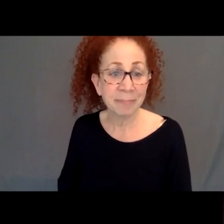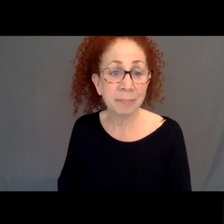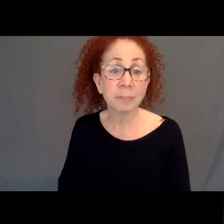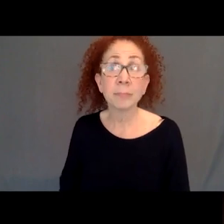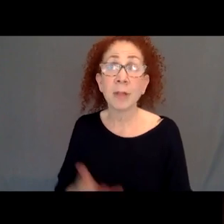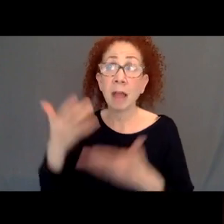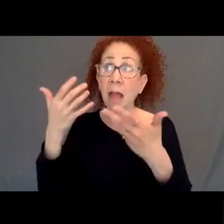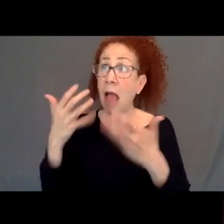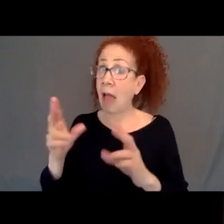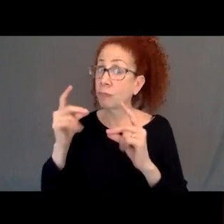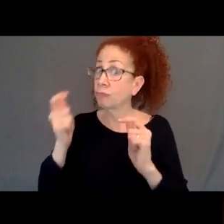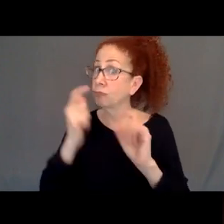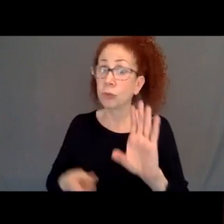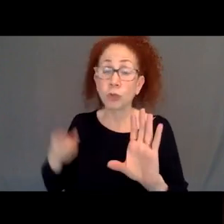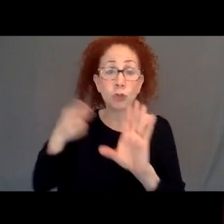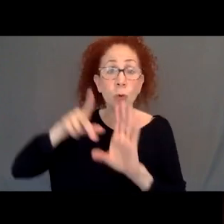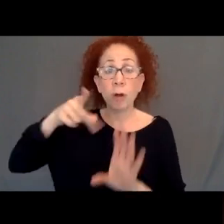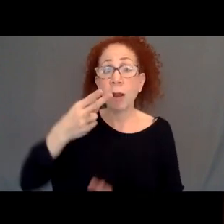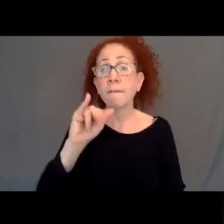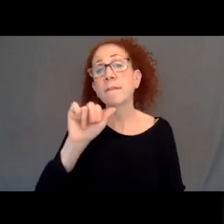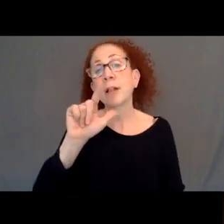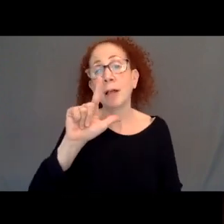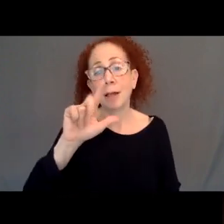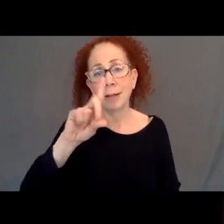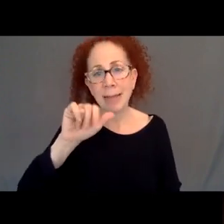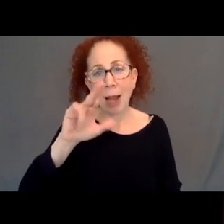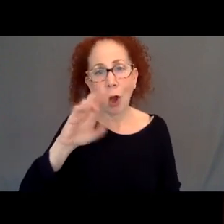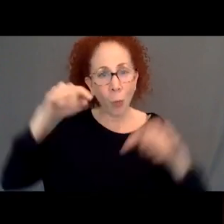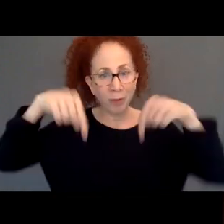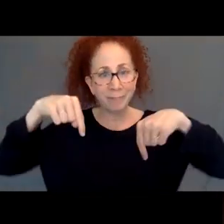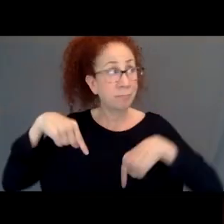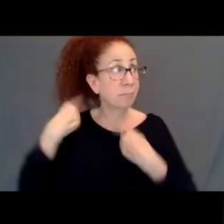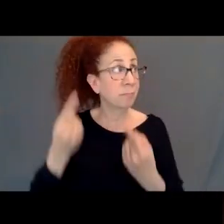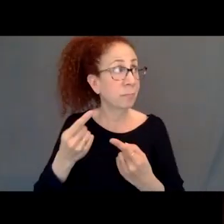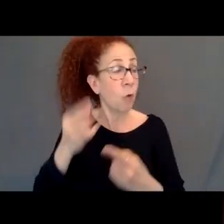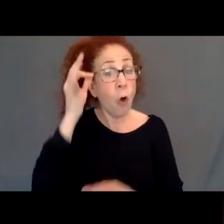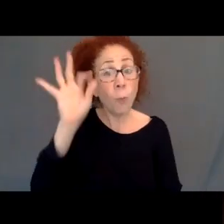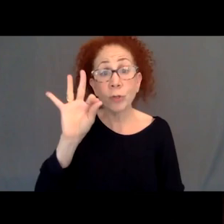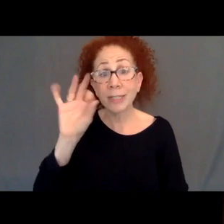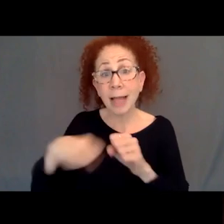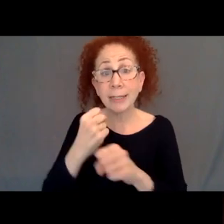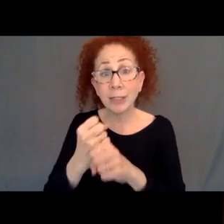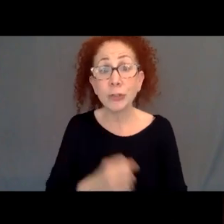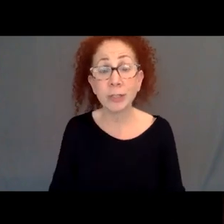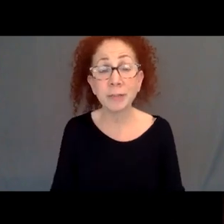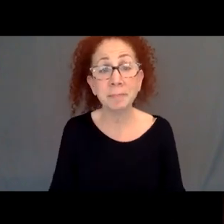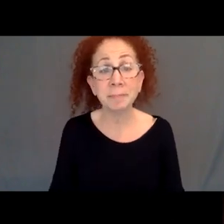And right after that, I went to Philadanco, and I've been here for almost 9 years.